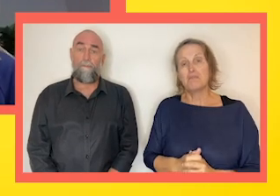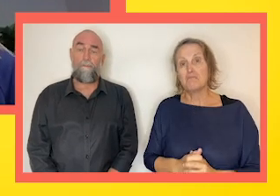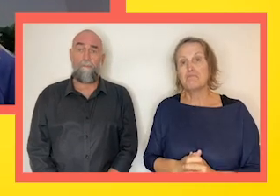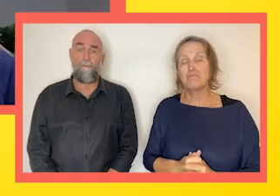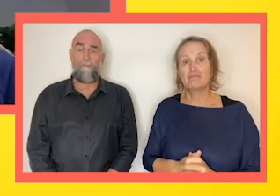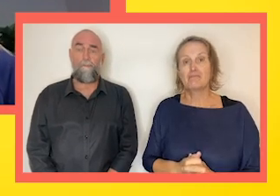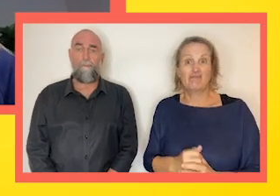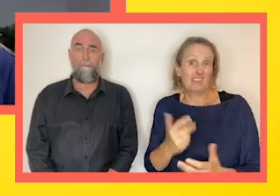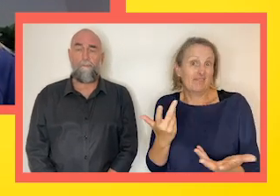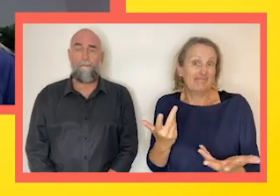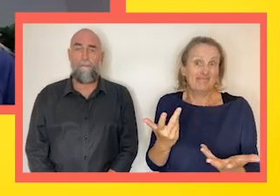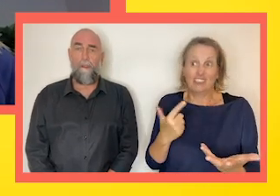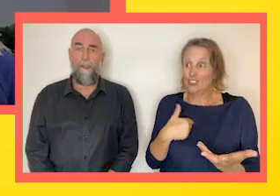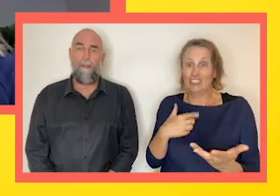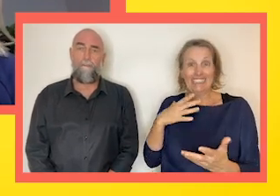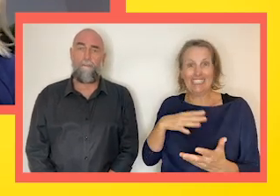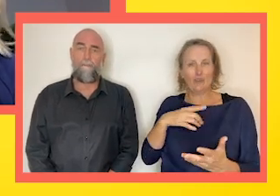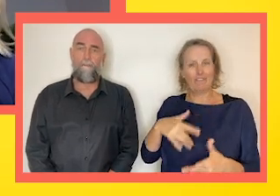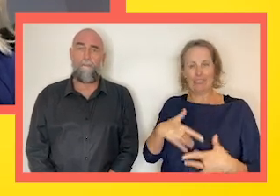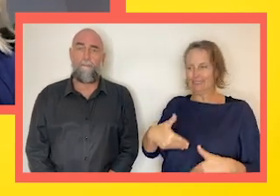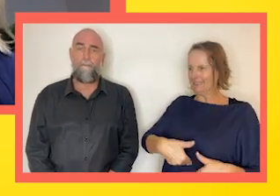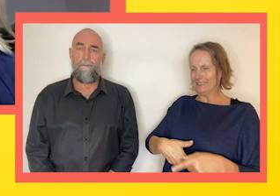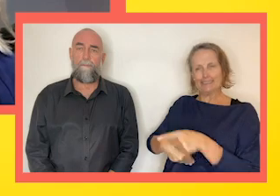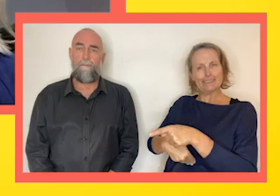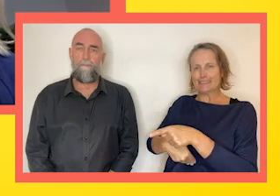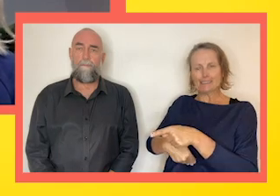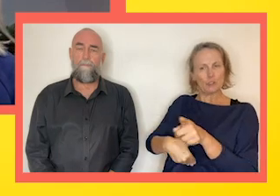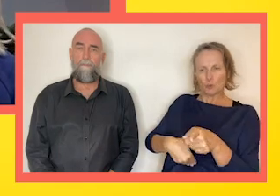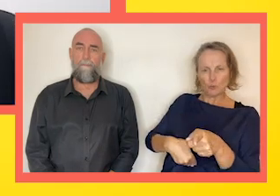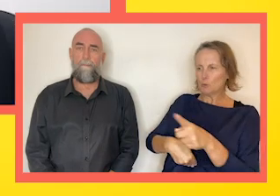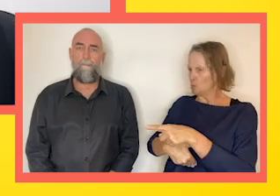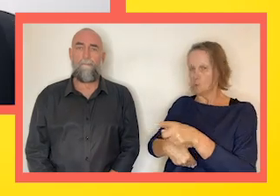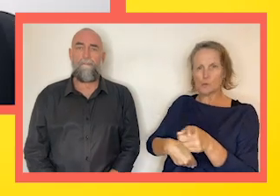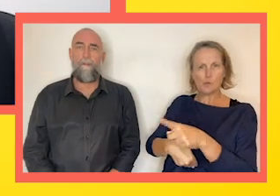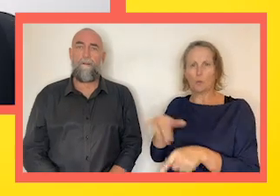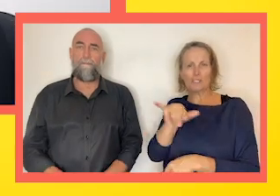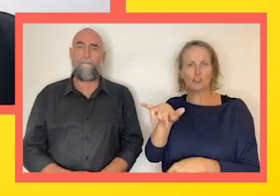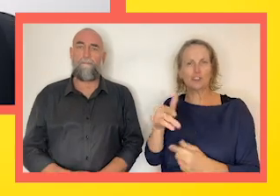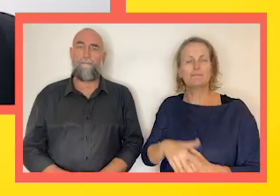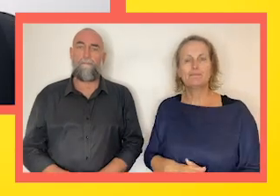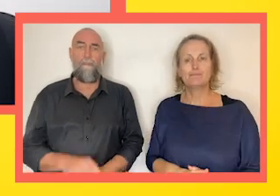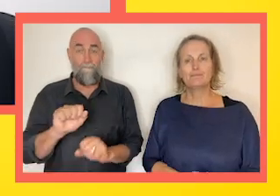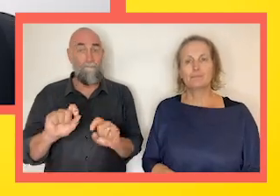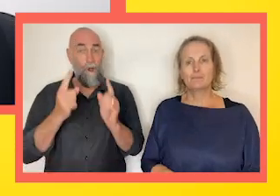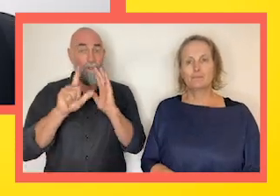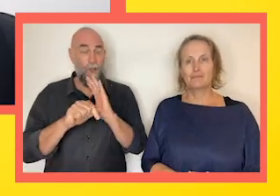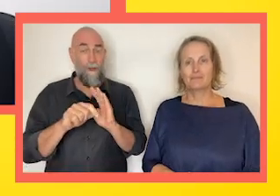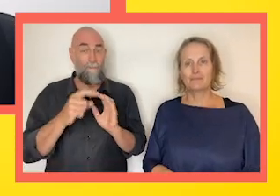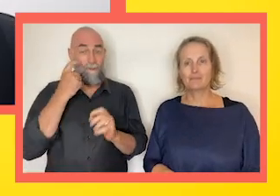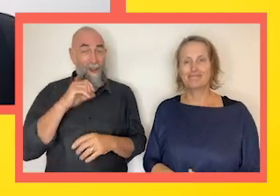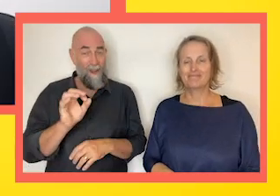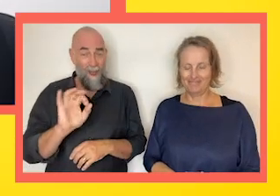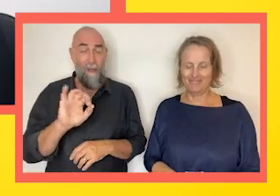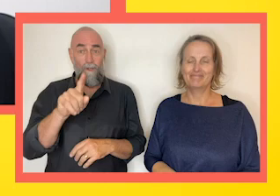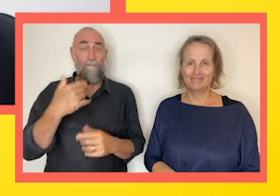yeah, that's sometimes you just got to go with your gut feeling as well. This isn't your first rodeo. You've been to